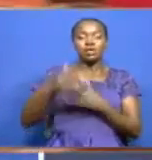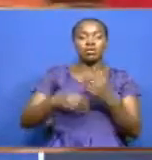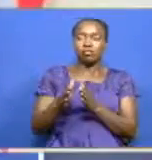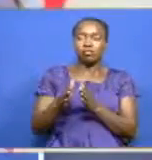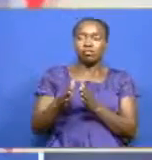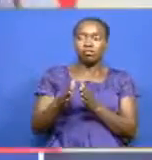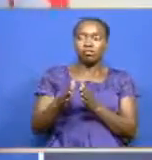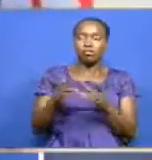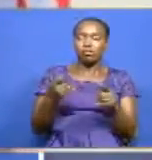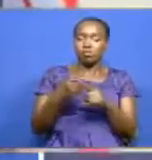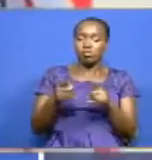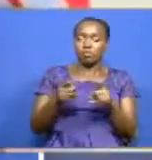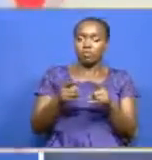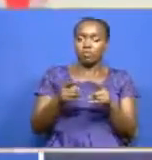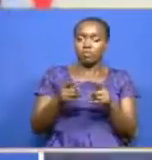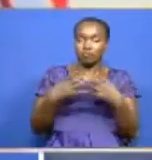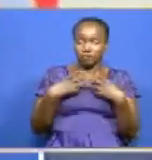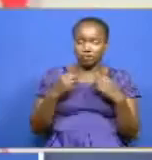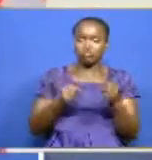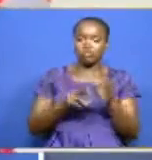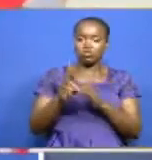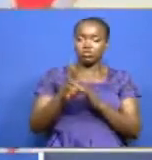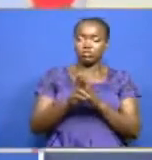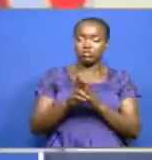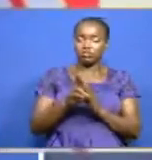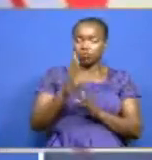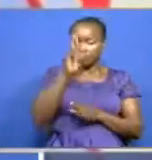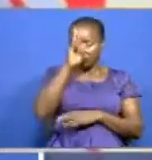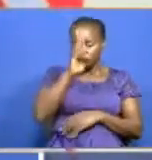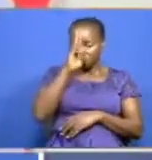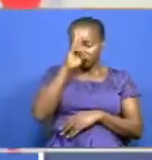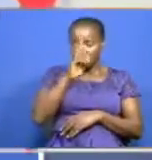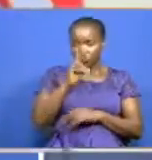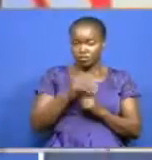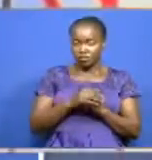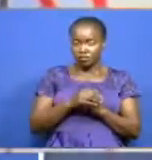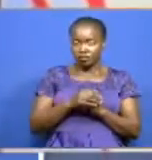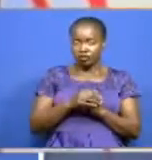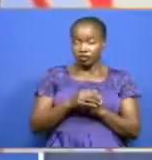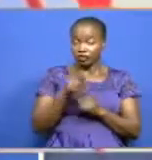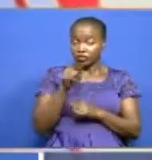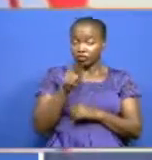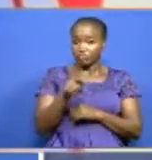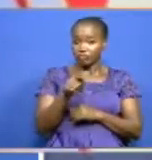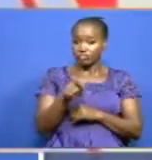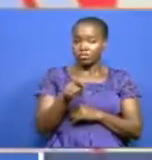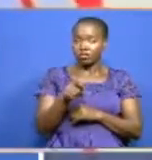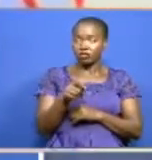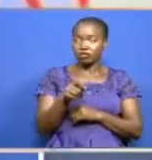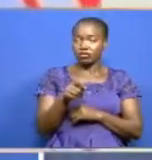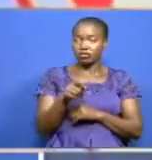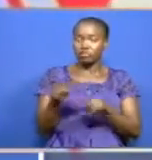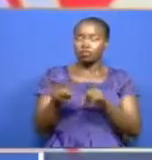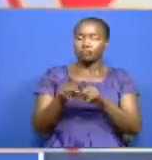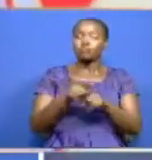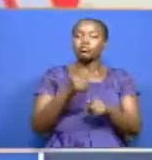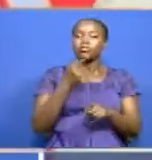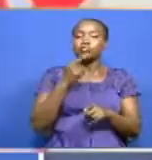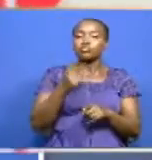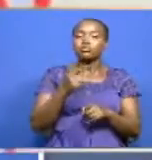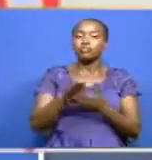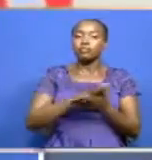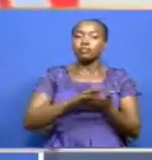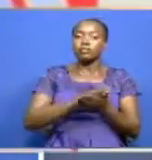and candidates with health safety measures, and with that, also order that all